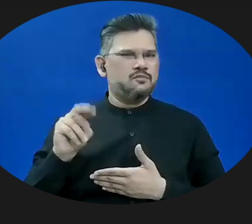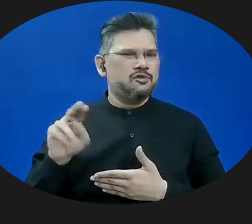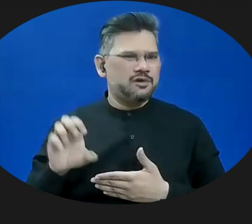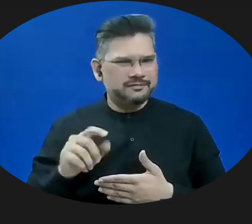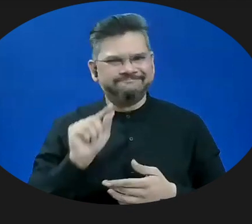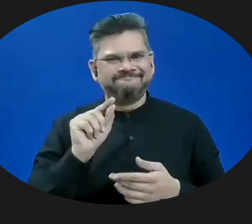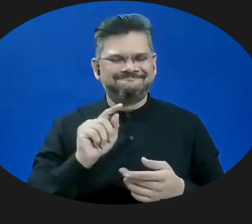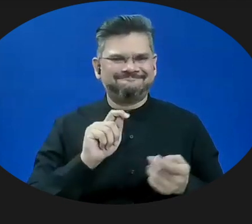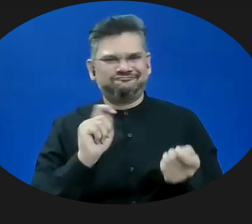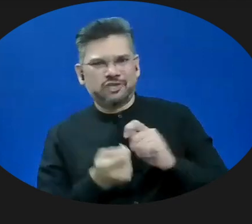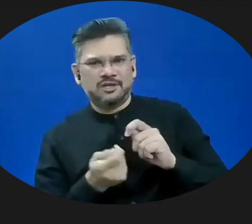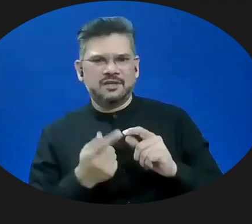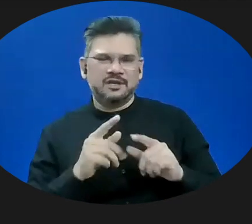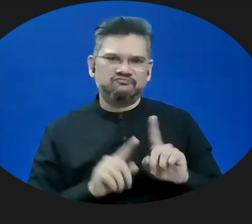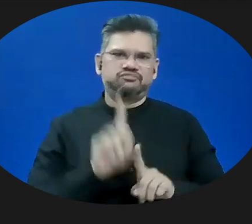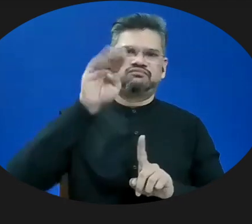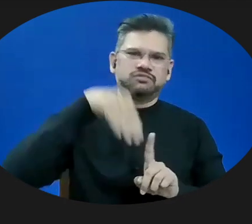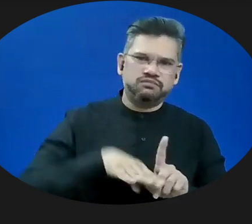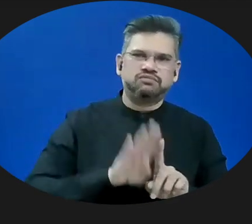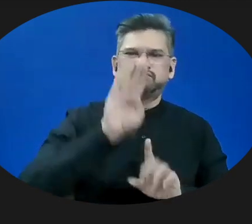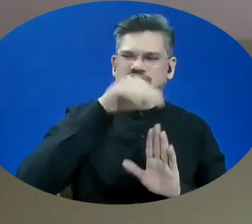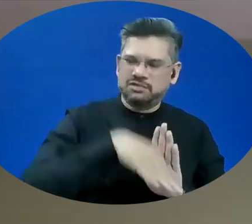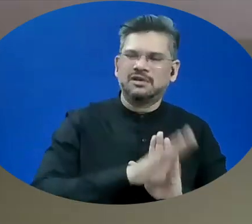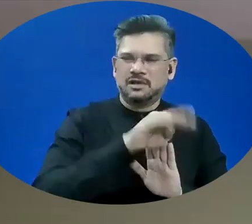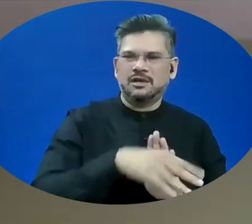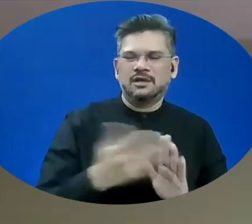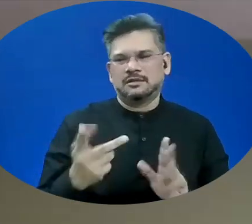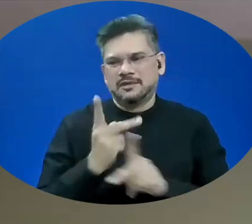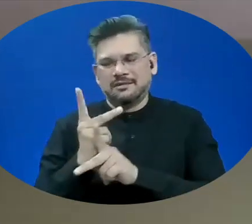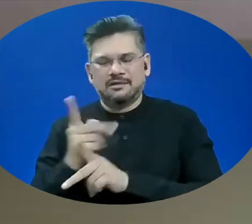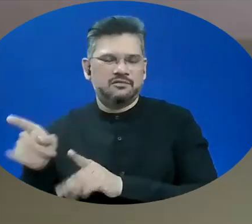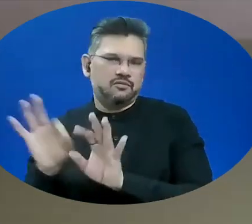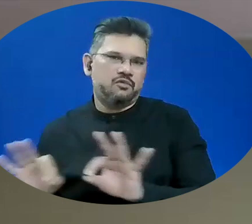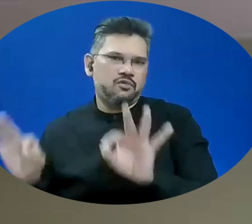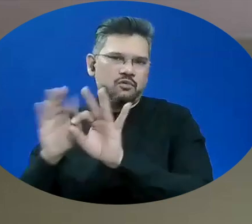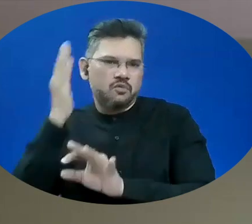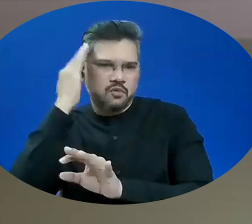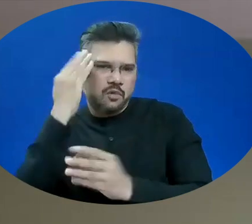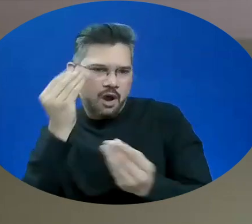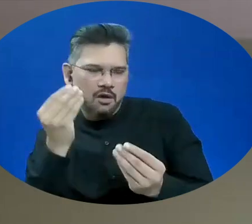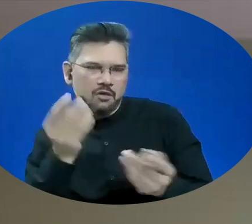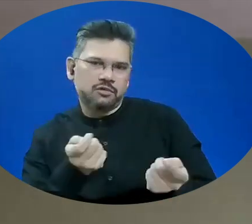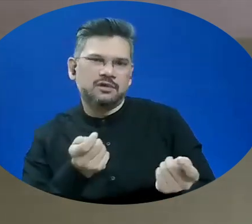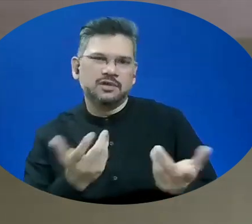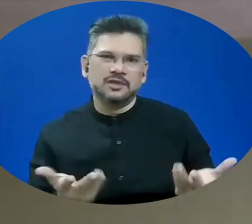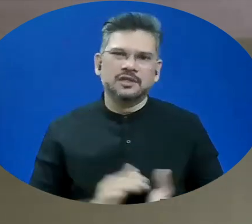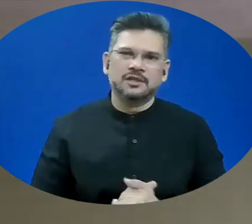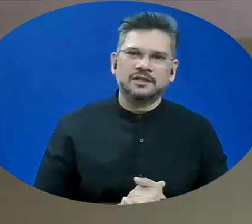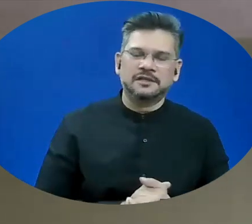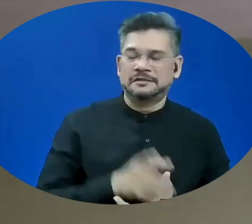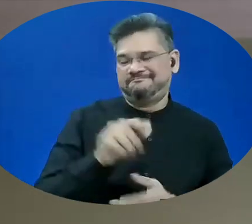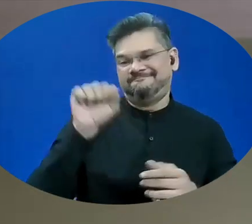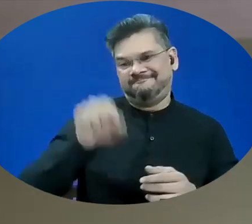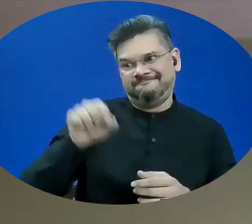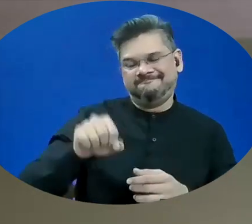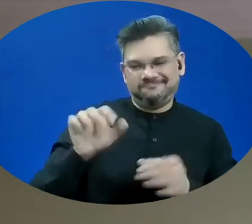care partners are very important. Very, very important. The care partners, you so important. This idea you're bringing out, it's the partnership, isn't